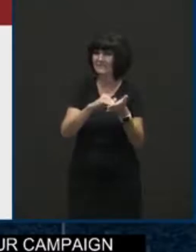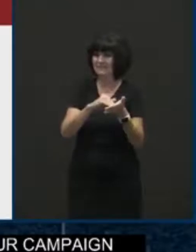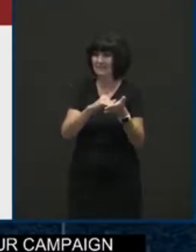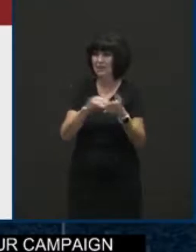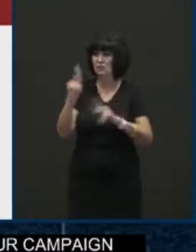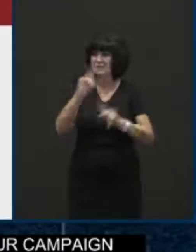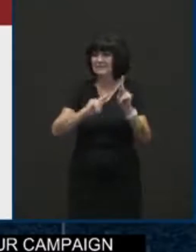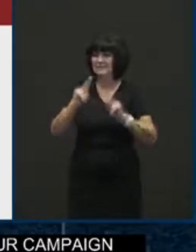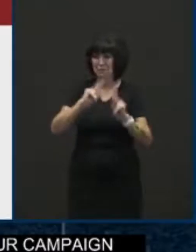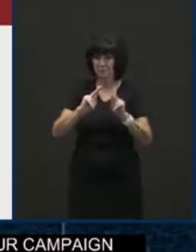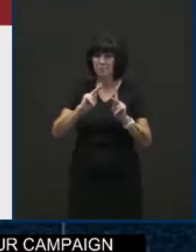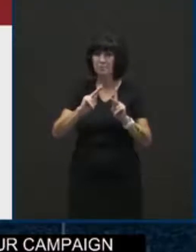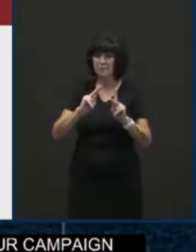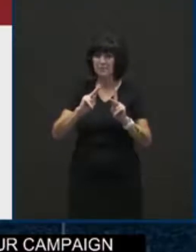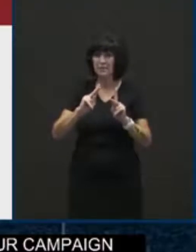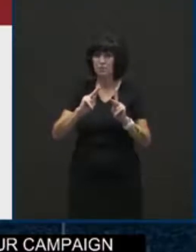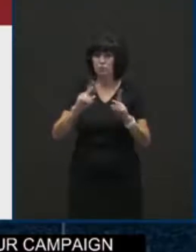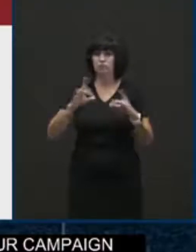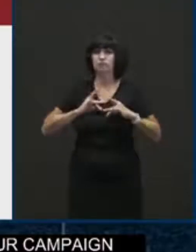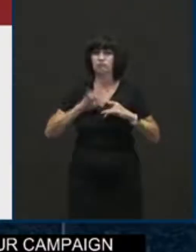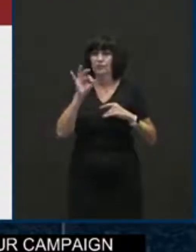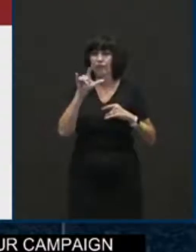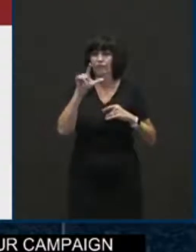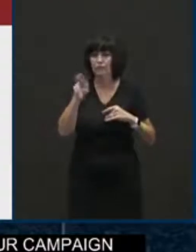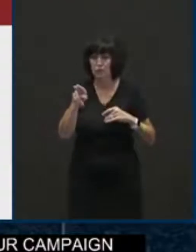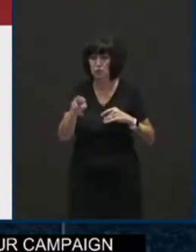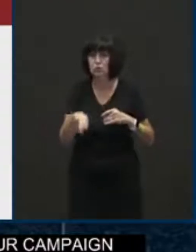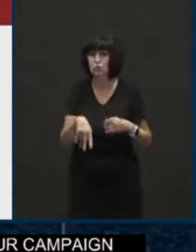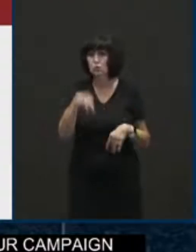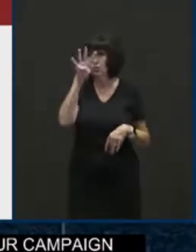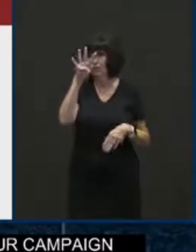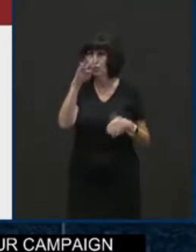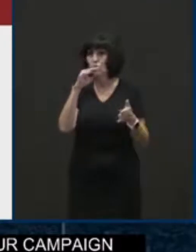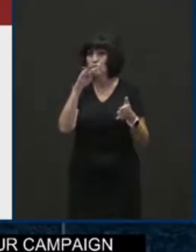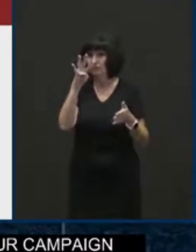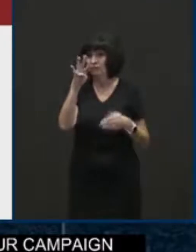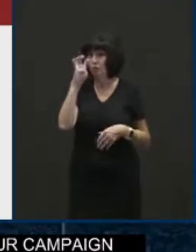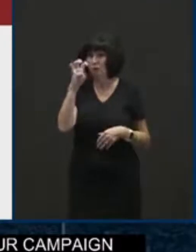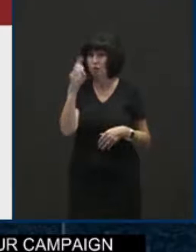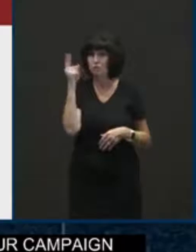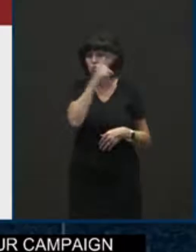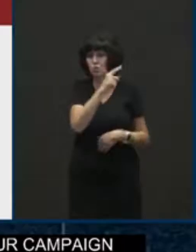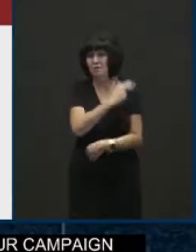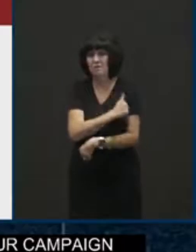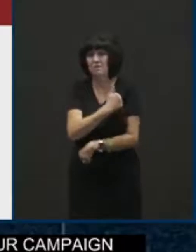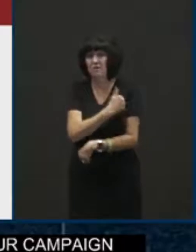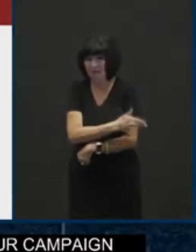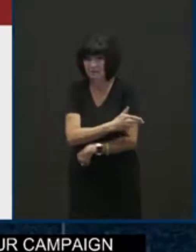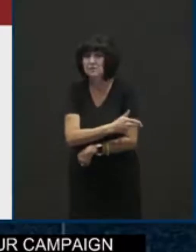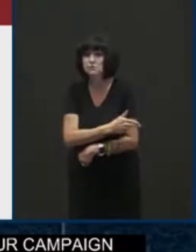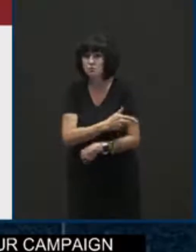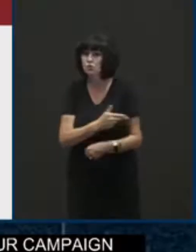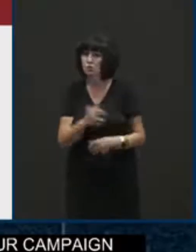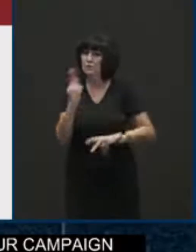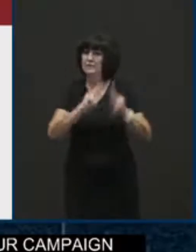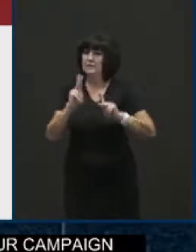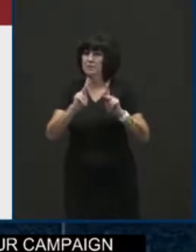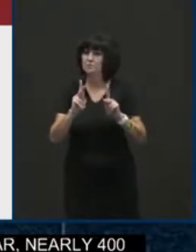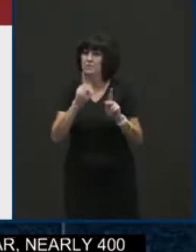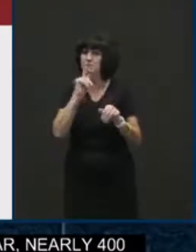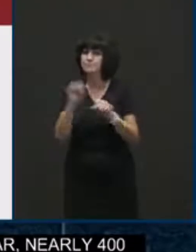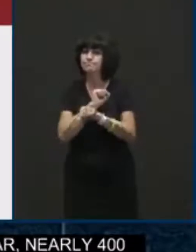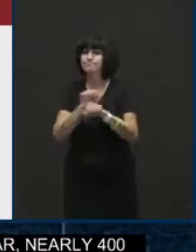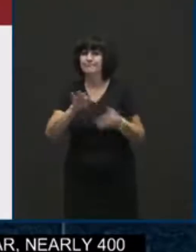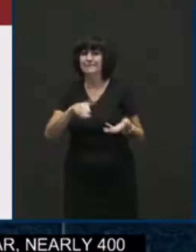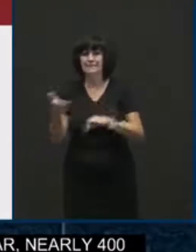Nearly 400 were hospitalized, and 11 died. As the governor mentioned, every year, when we get to the peak